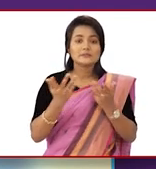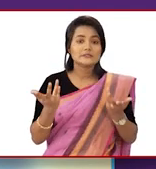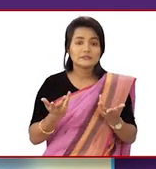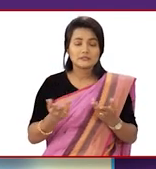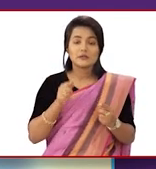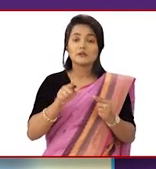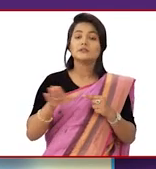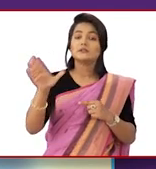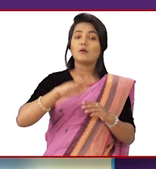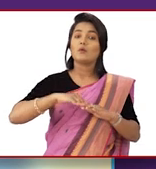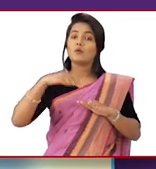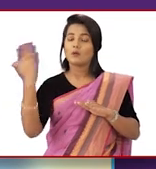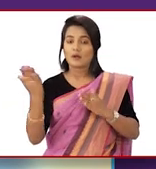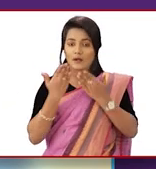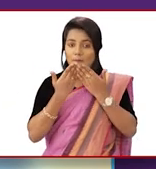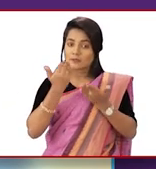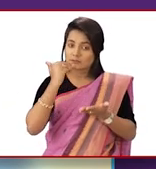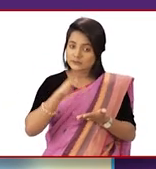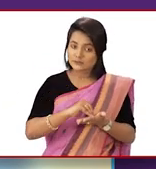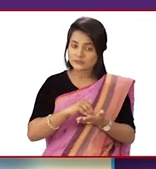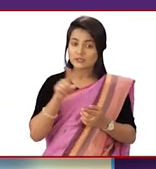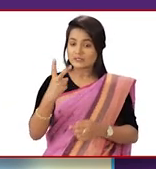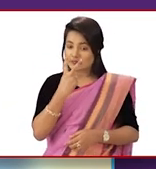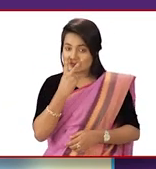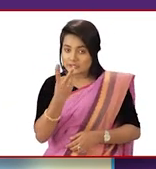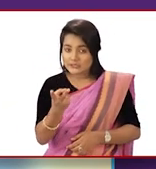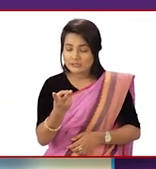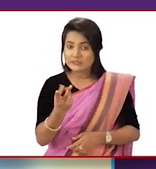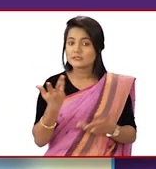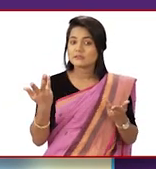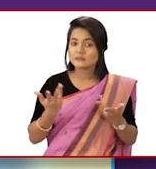Then they go out to the school. Then they see how,